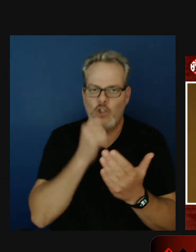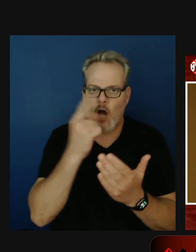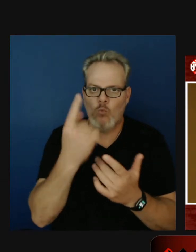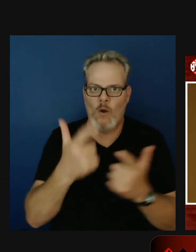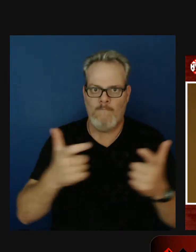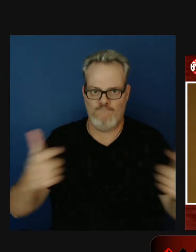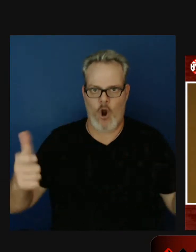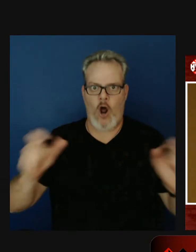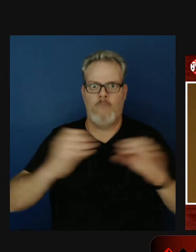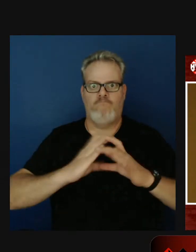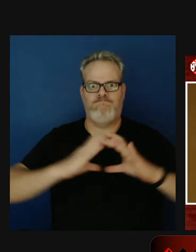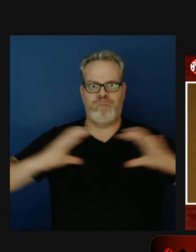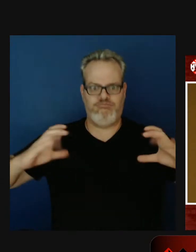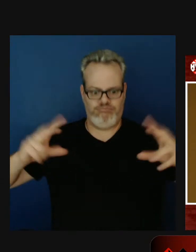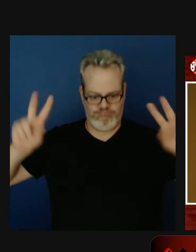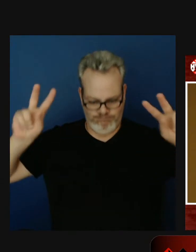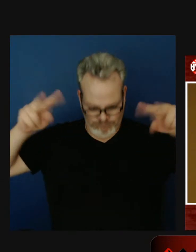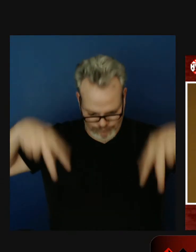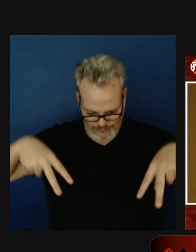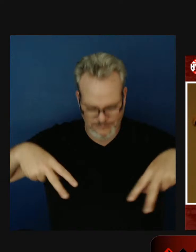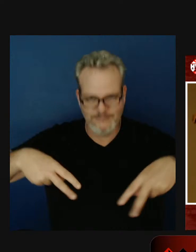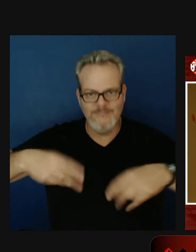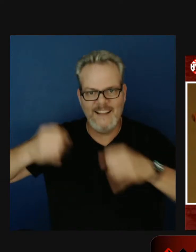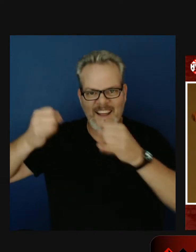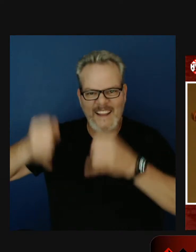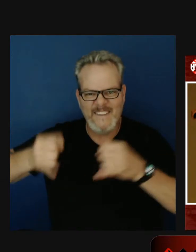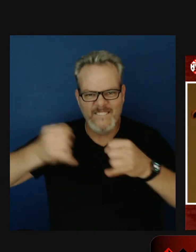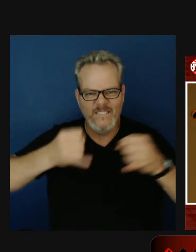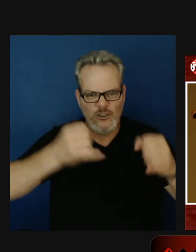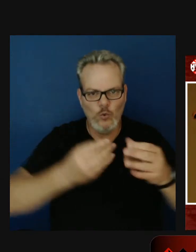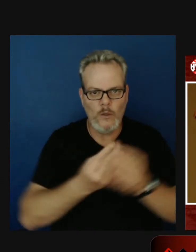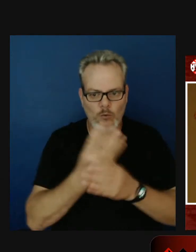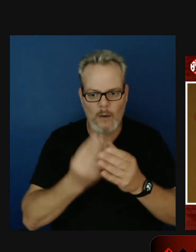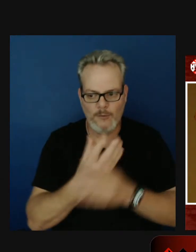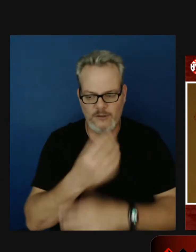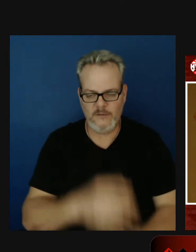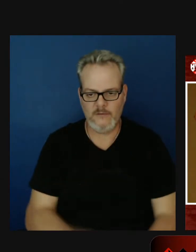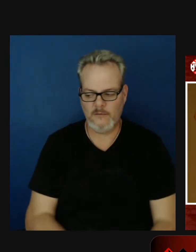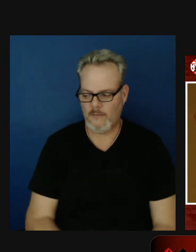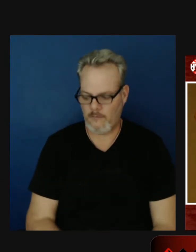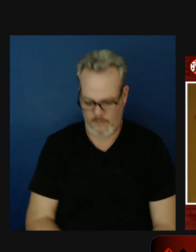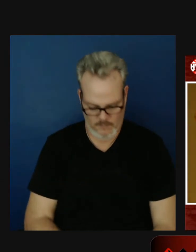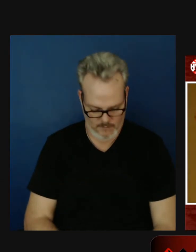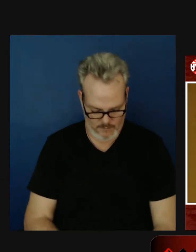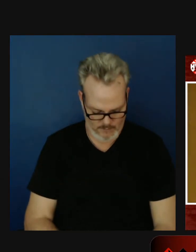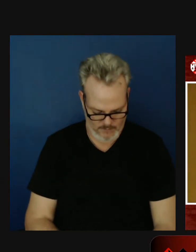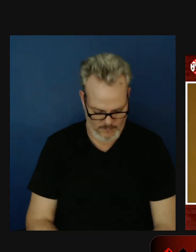that shows us just individual eruptions themselves.